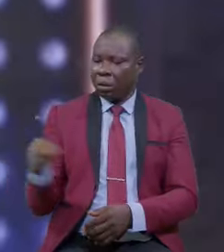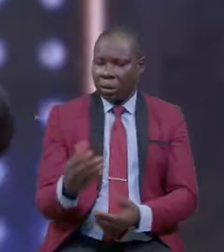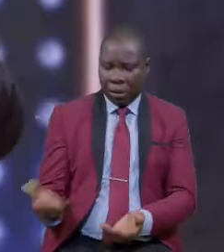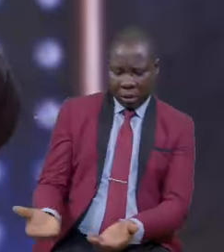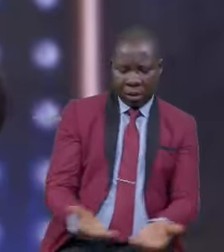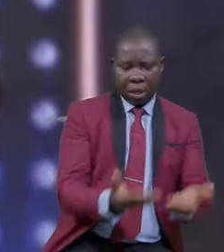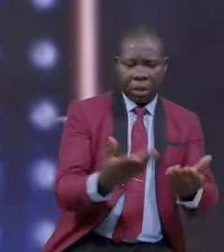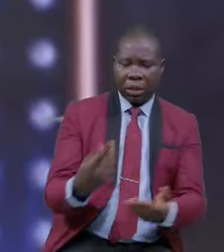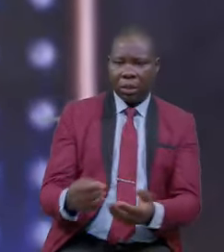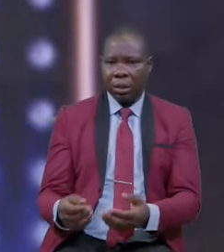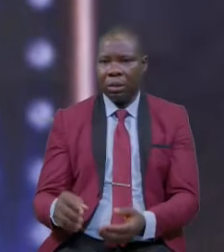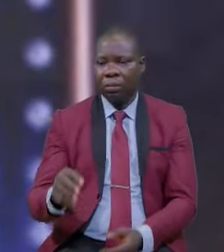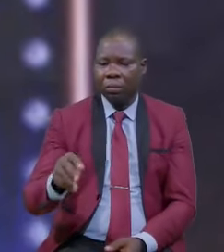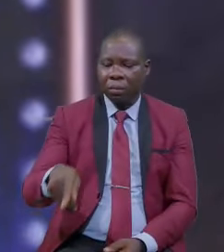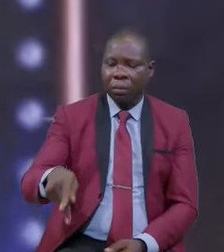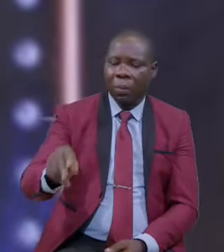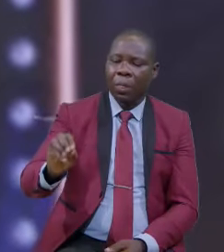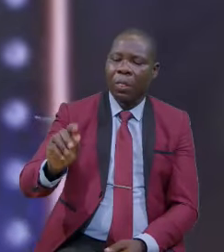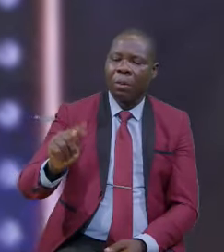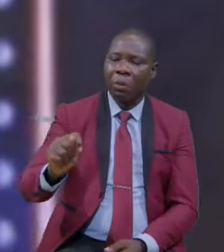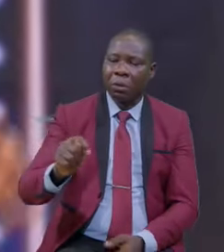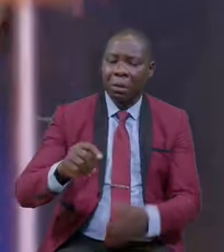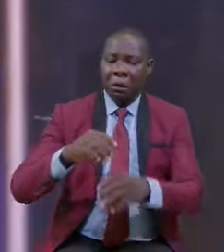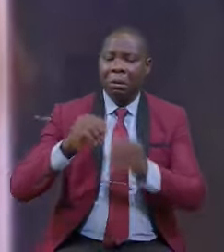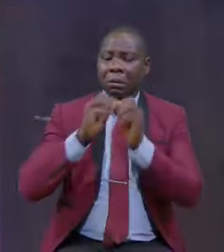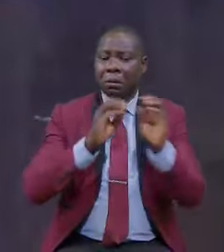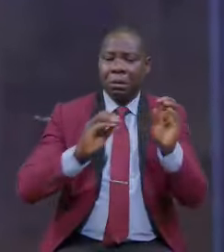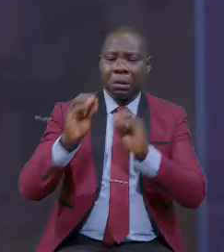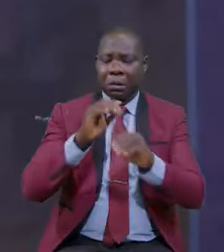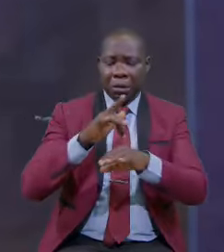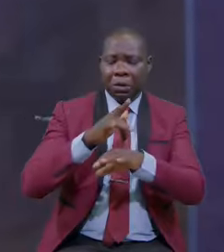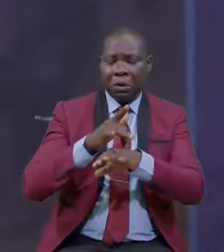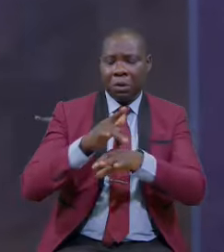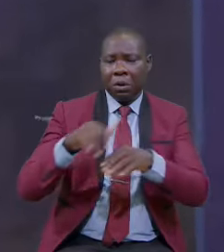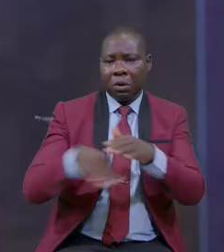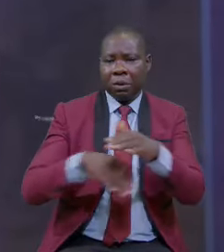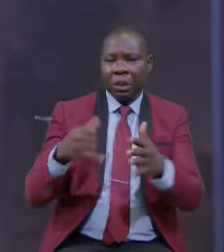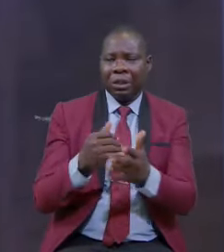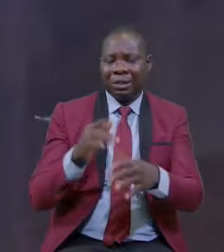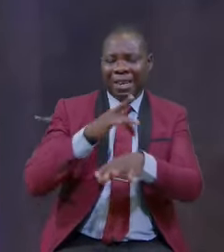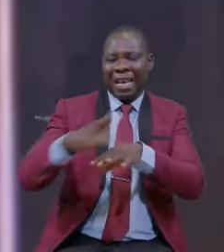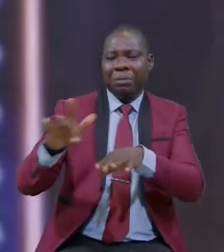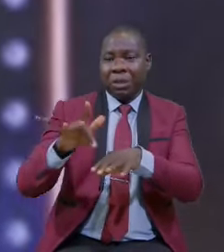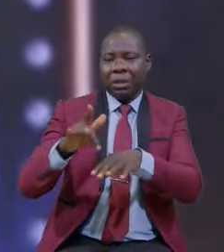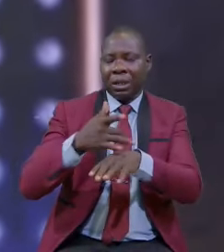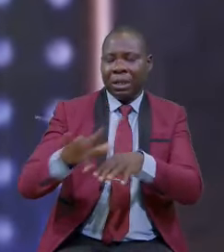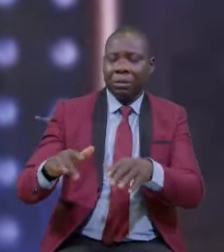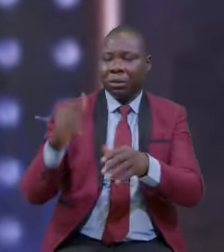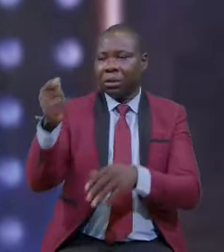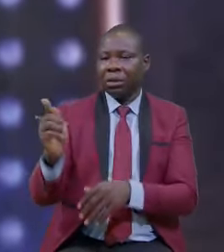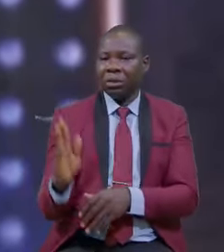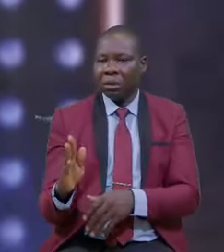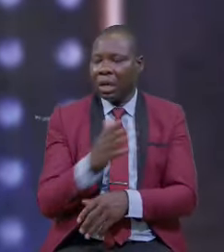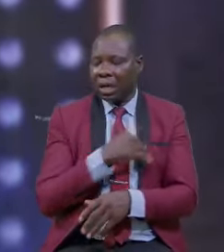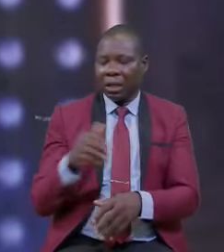nothing under the empty, empty God. And smashed it on ground. When she smashed it on